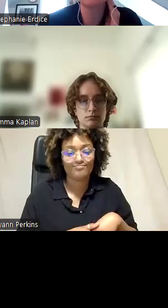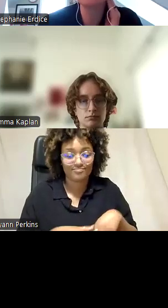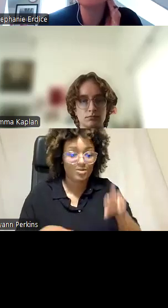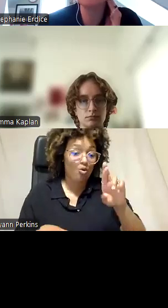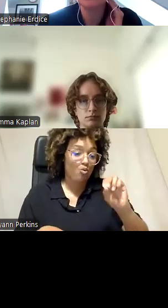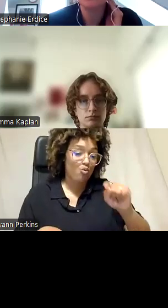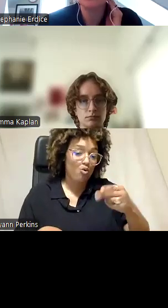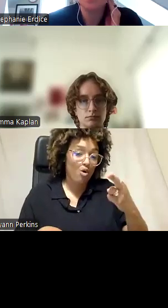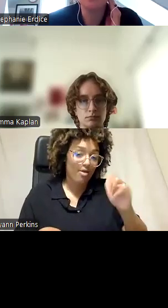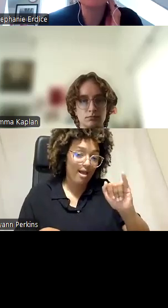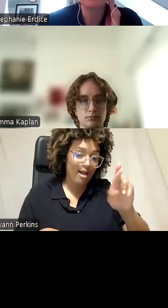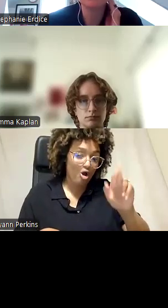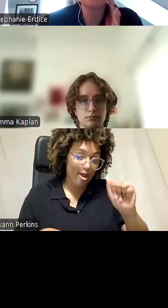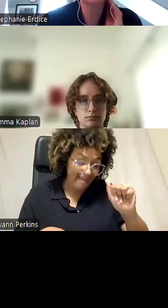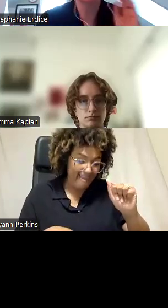of you are real